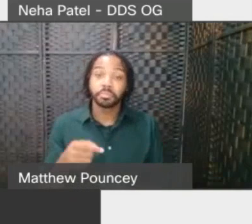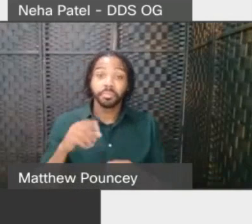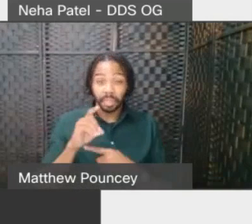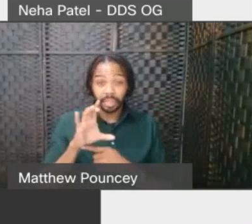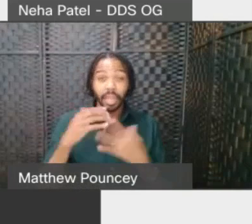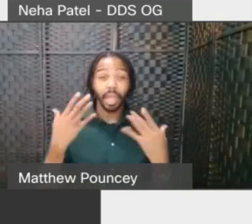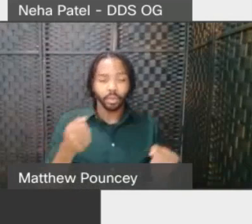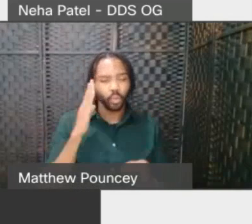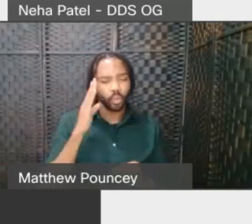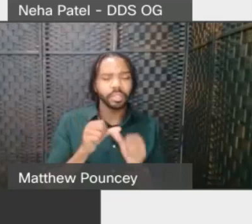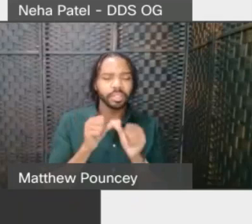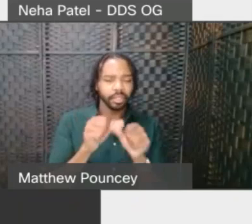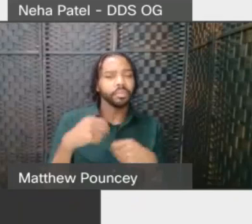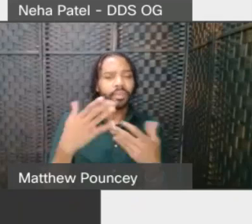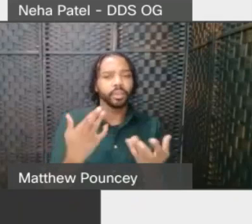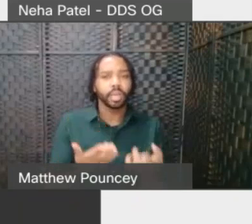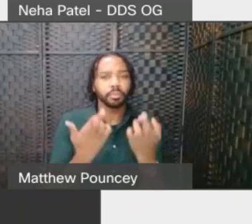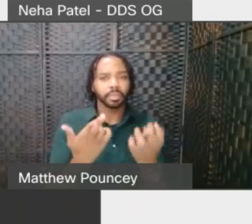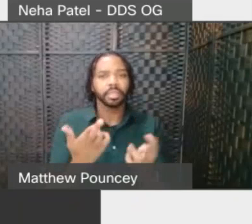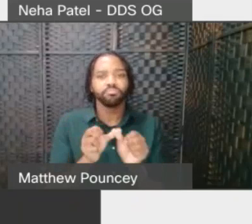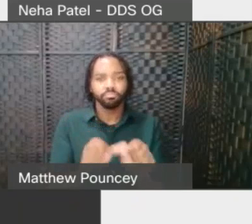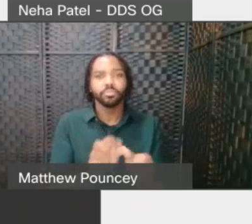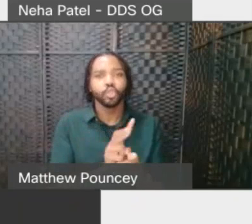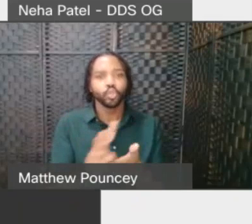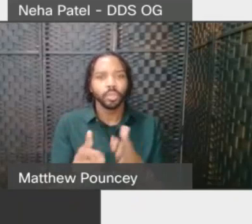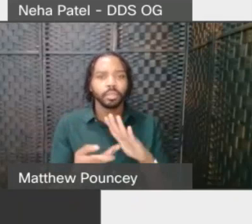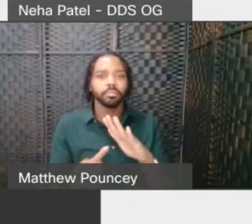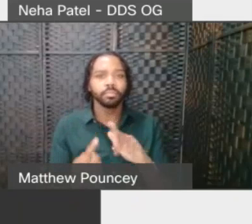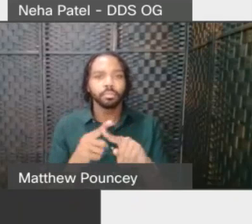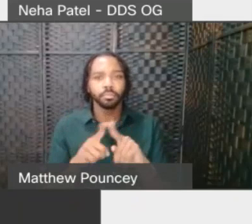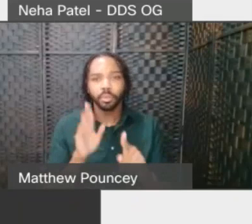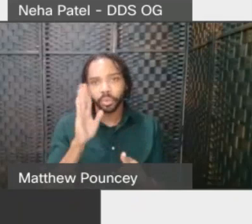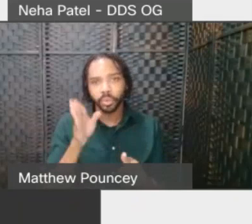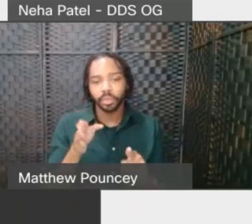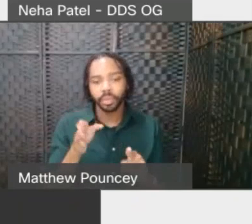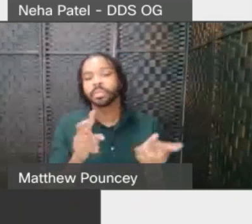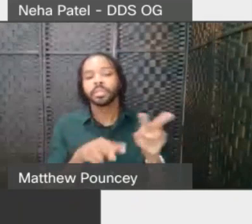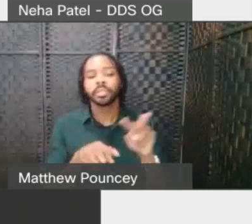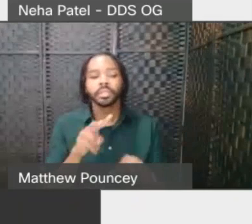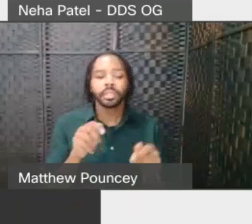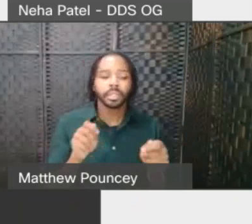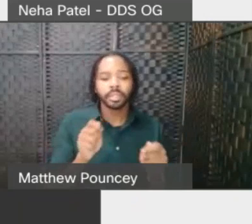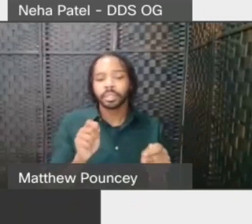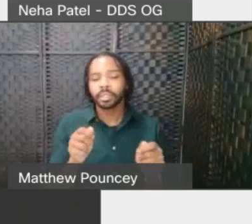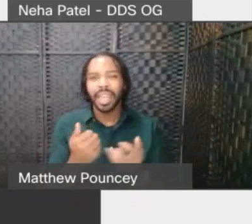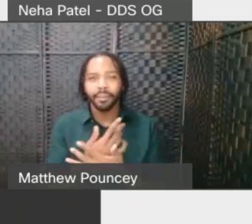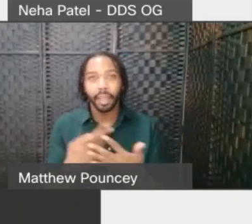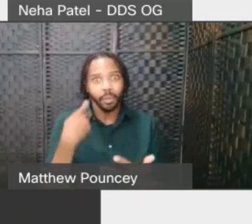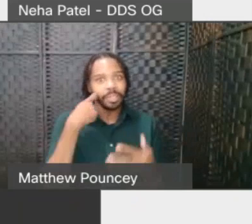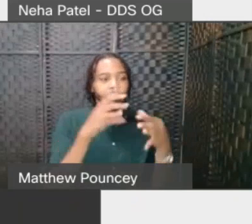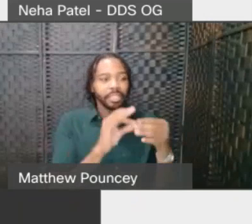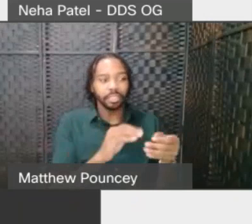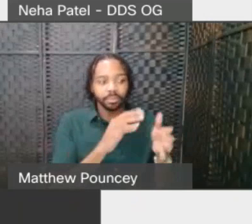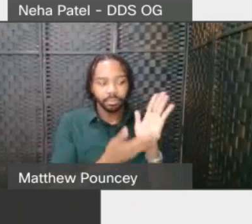that 14-day recommendation at this time, but we're continuing to reevaluate all of those things that I stated, and if that changes,